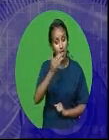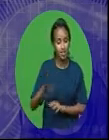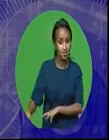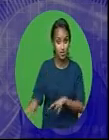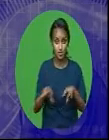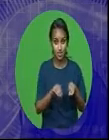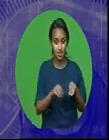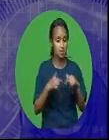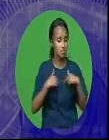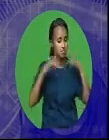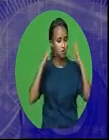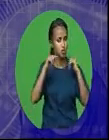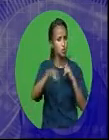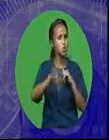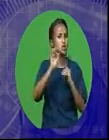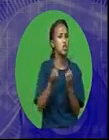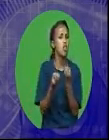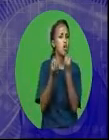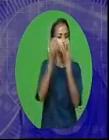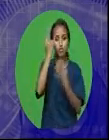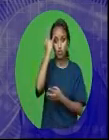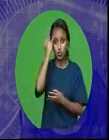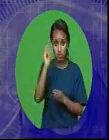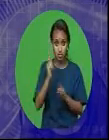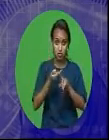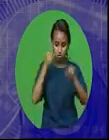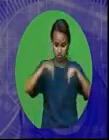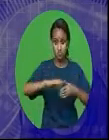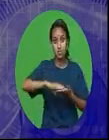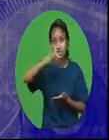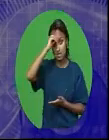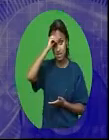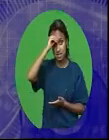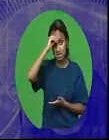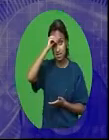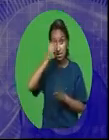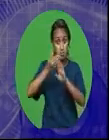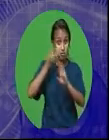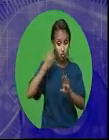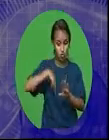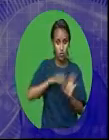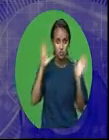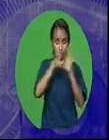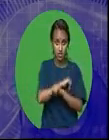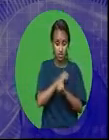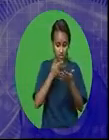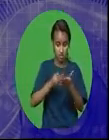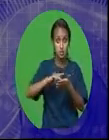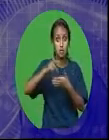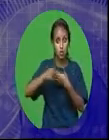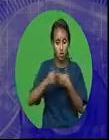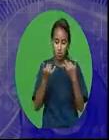Well, students, I hope you have gained a lot of concepts from today's lesson. Before we come to the end of the